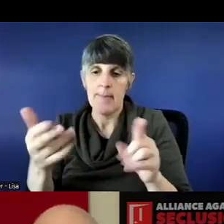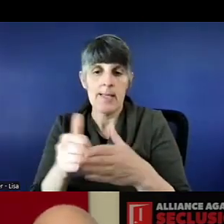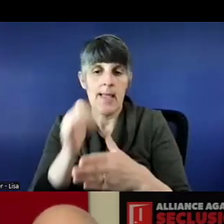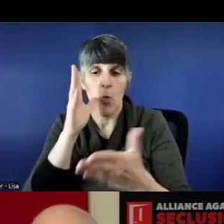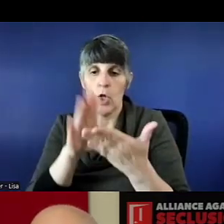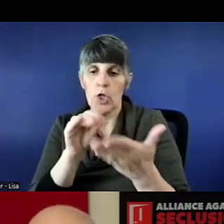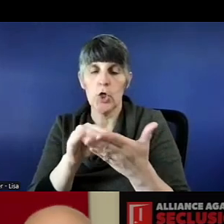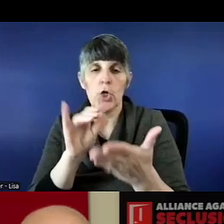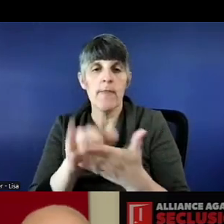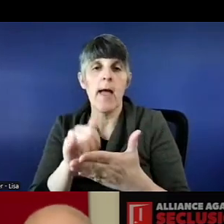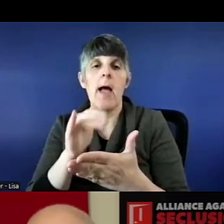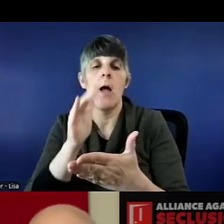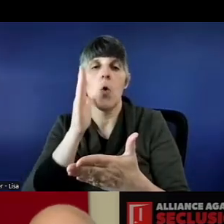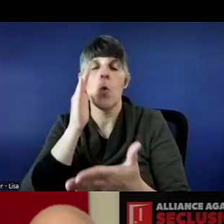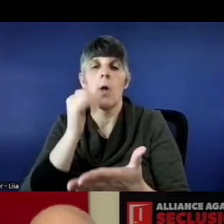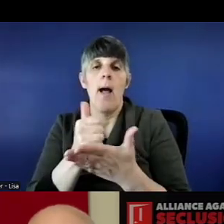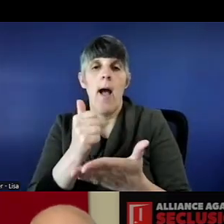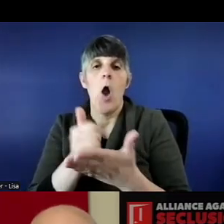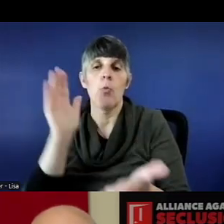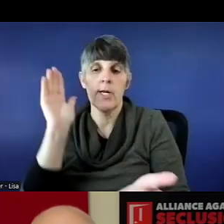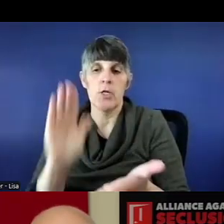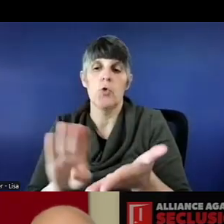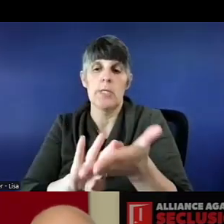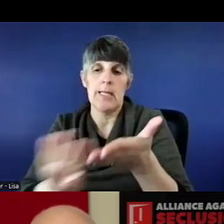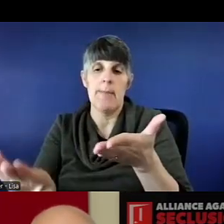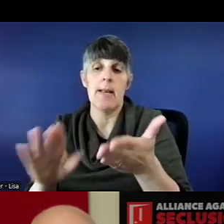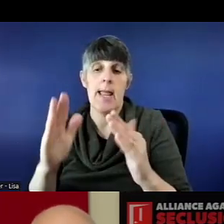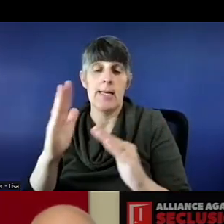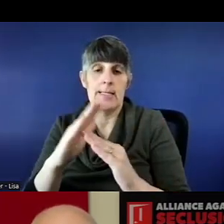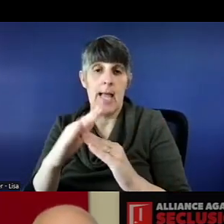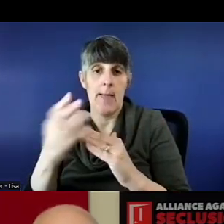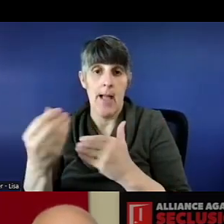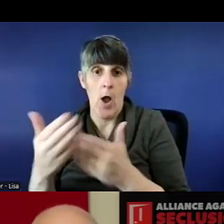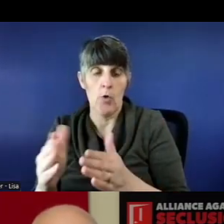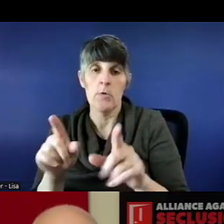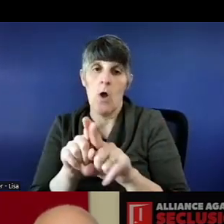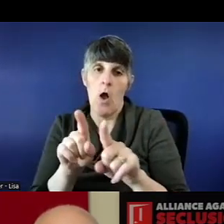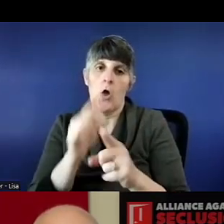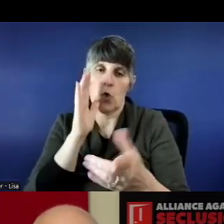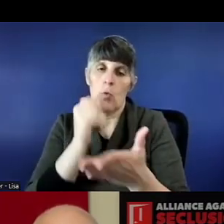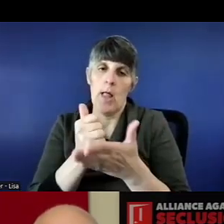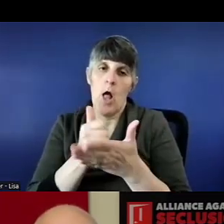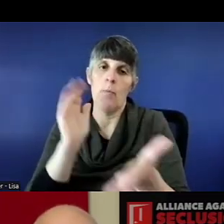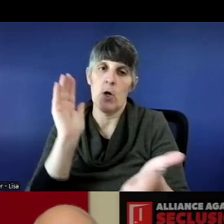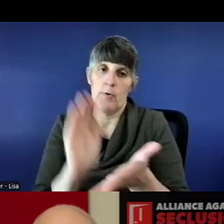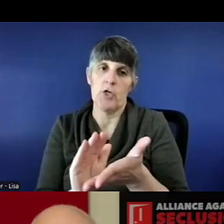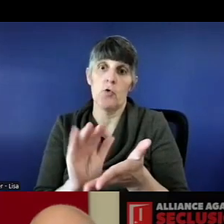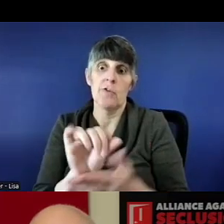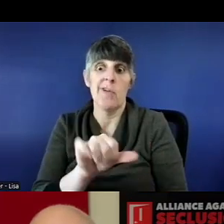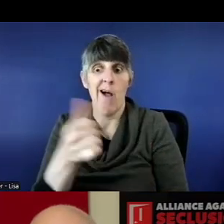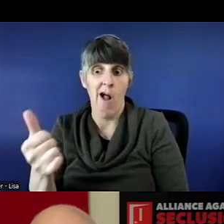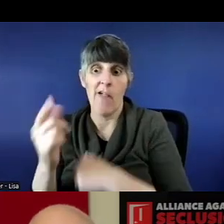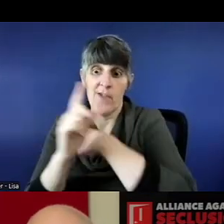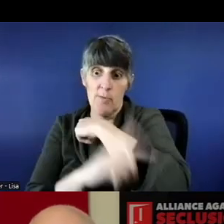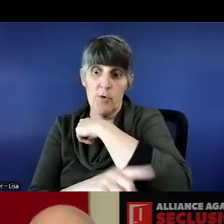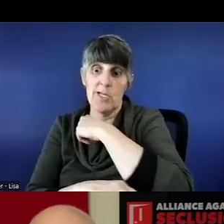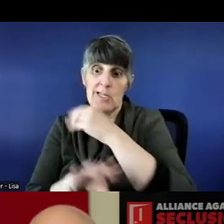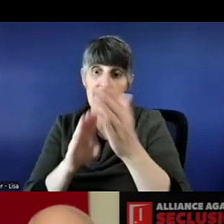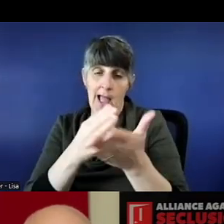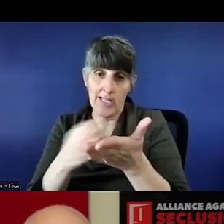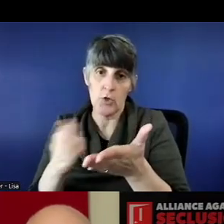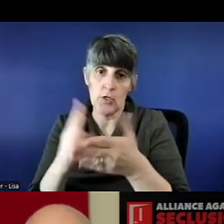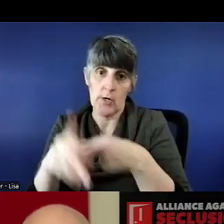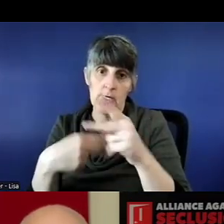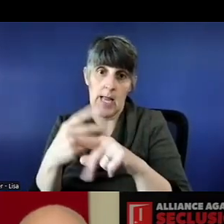learn about that it would help to reduce and eliminate timeout rooms also will help and reduce other punitive exclusionary forms of